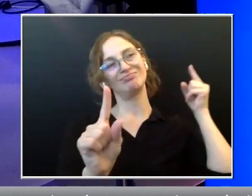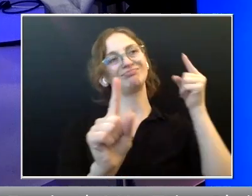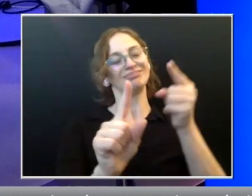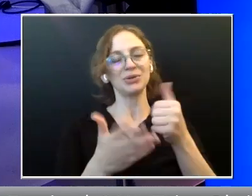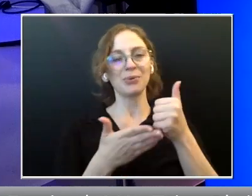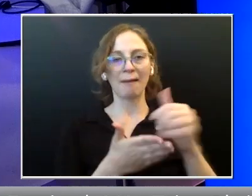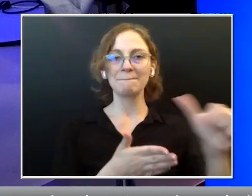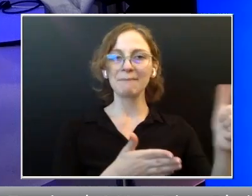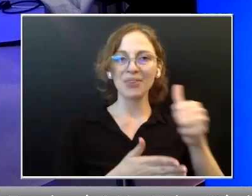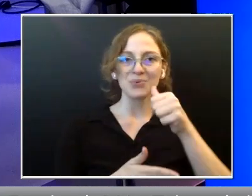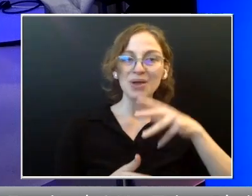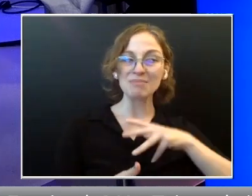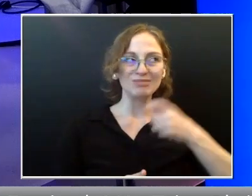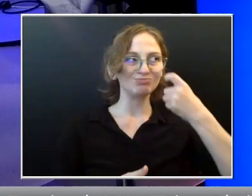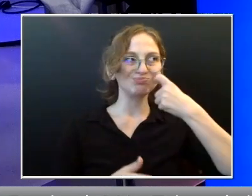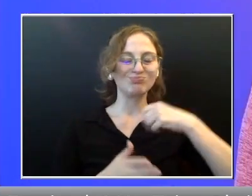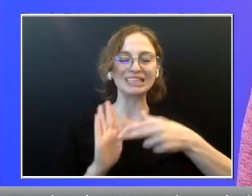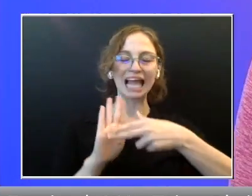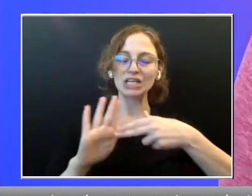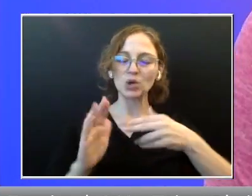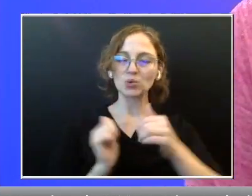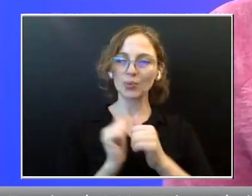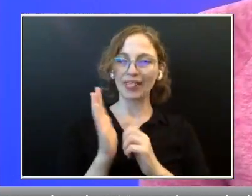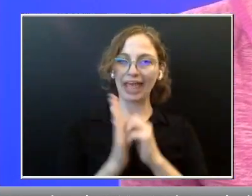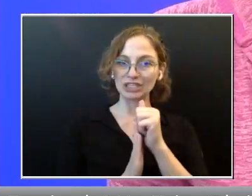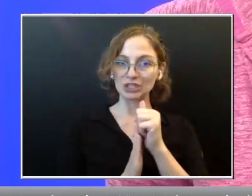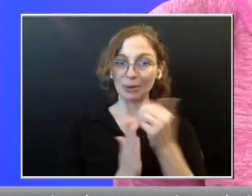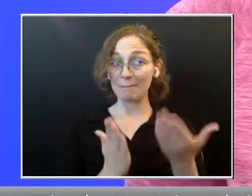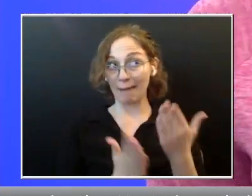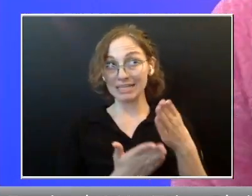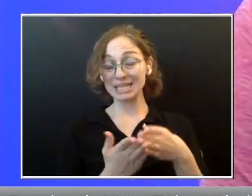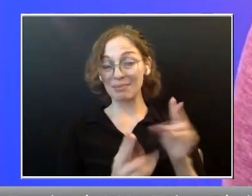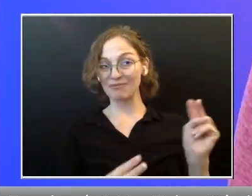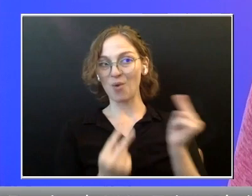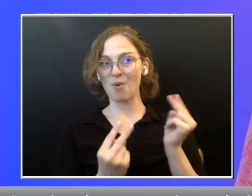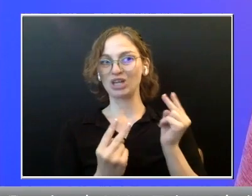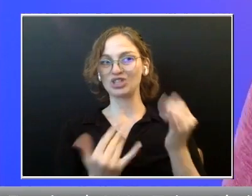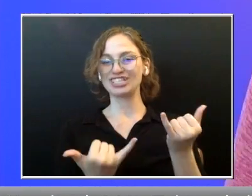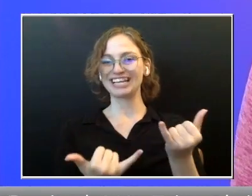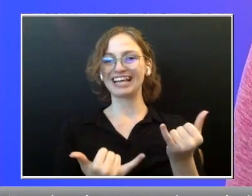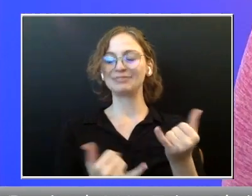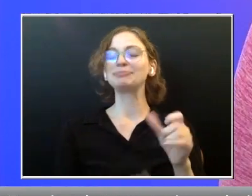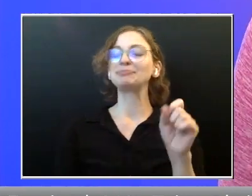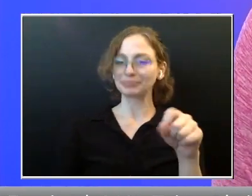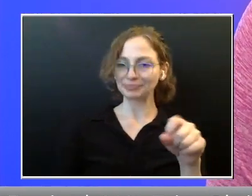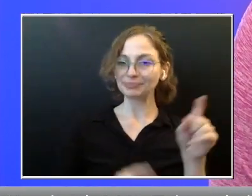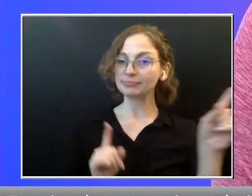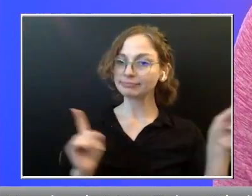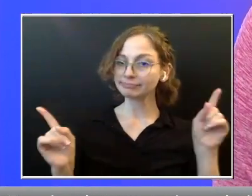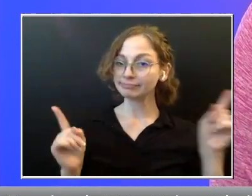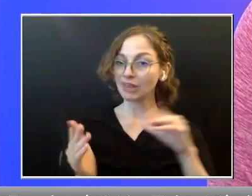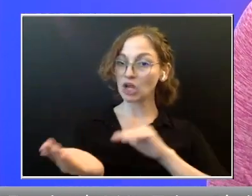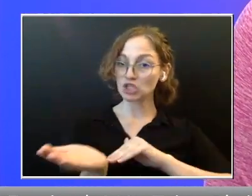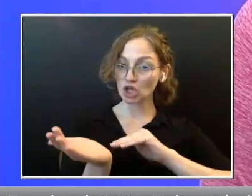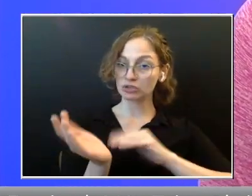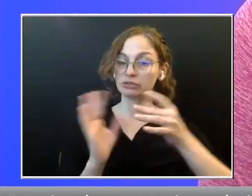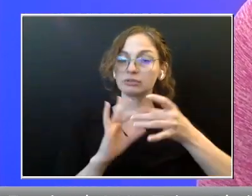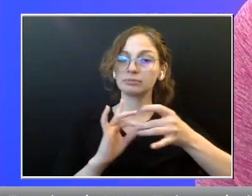just been diagnosed. Yes. So as both of the doctors were saying, and Dr. Fabian was saying that, you